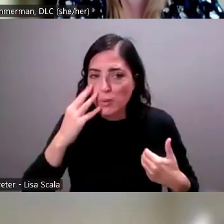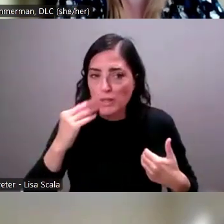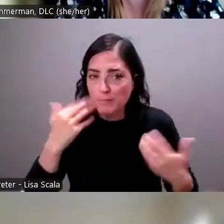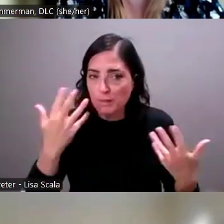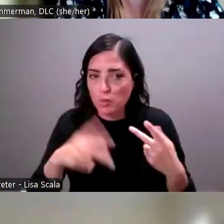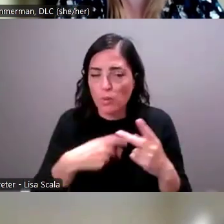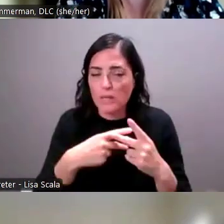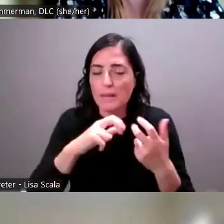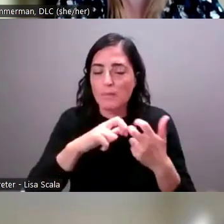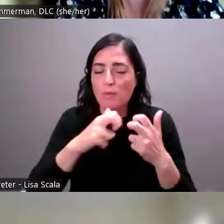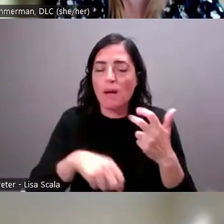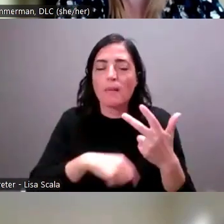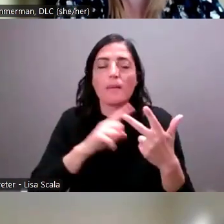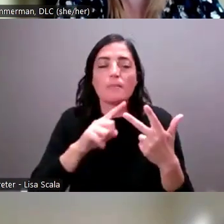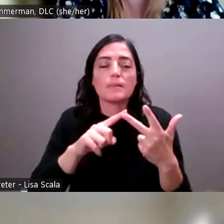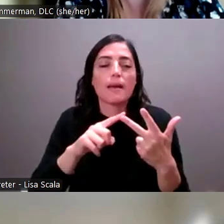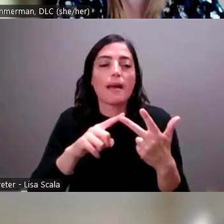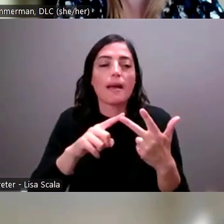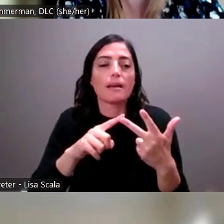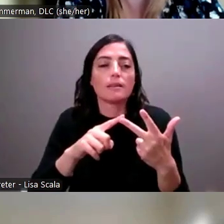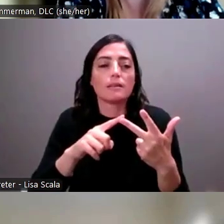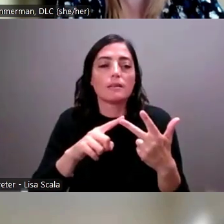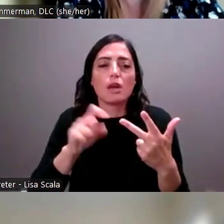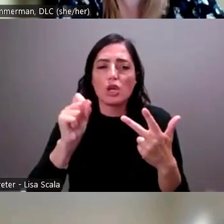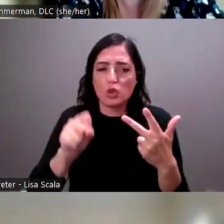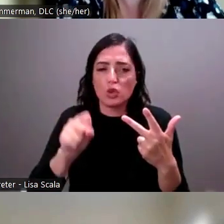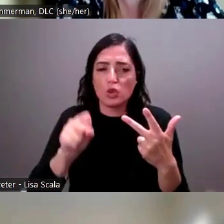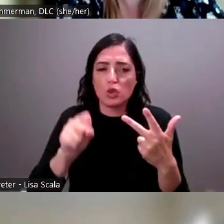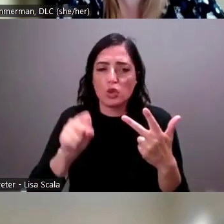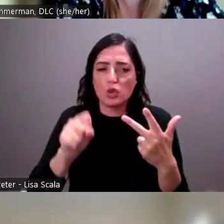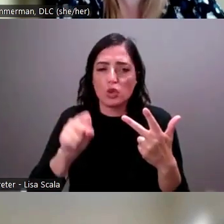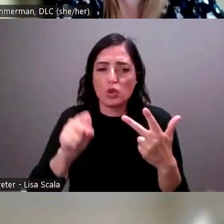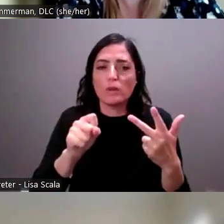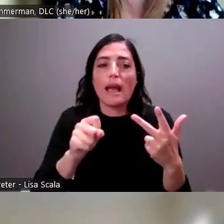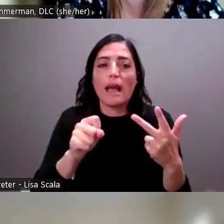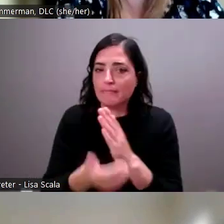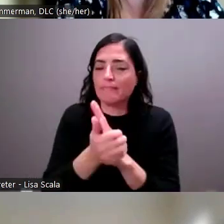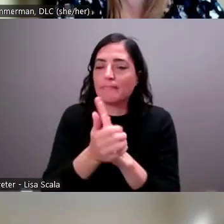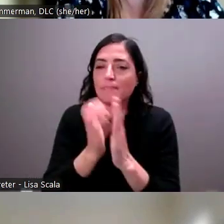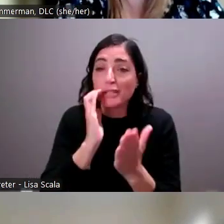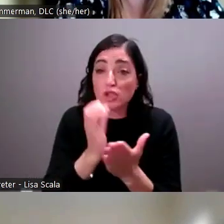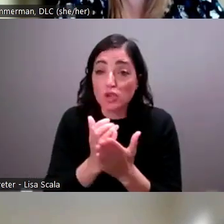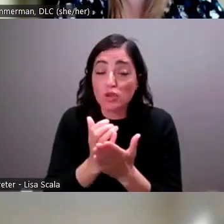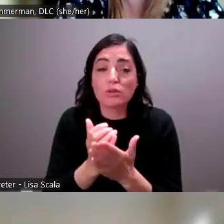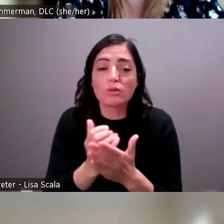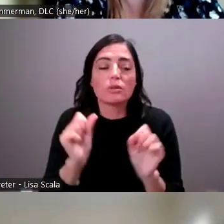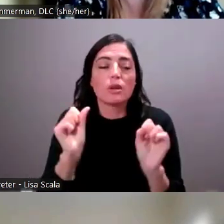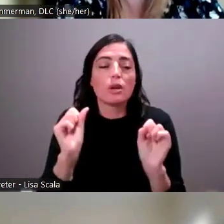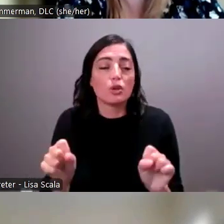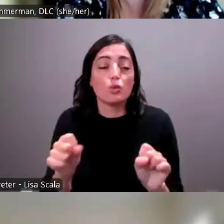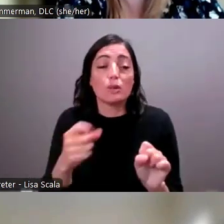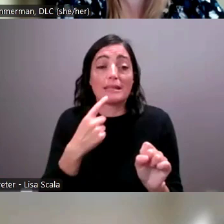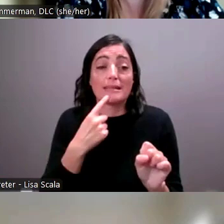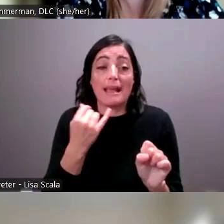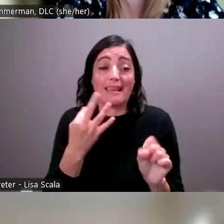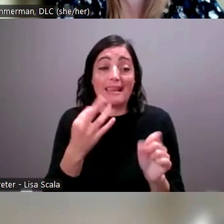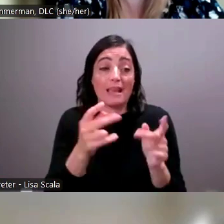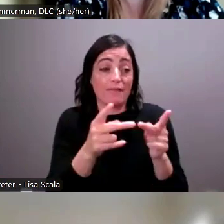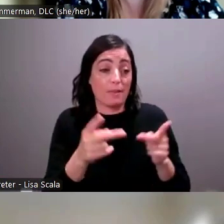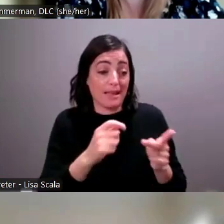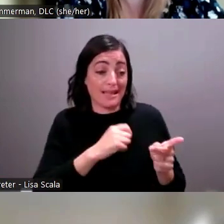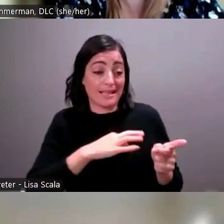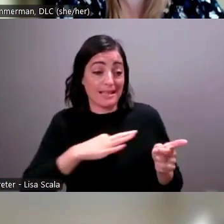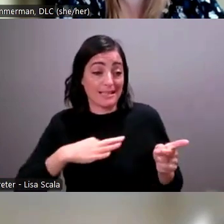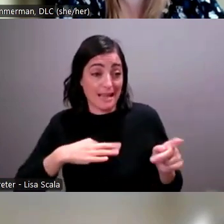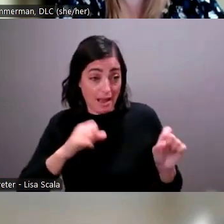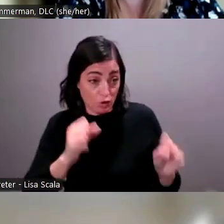place. And you can upload pictures. You can indicate whether or not polling place